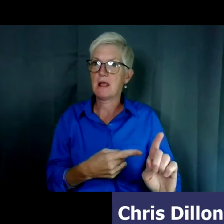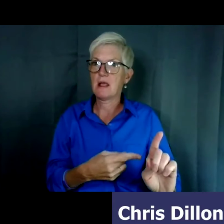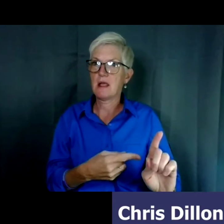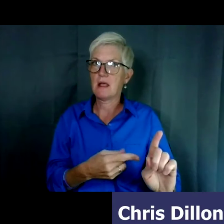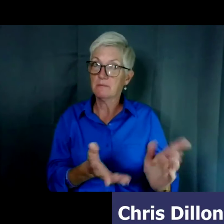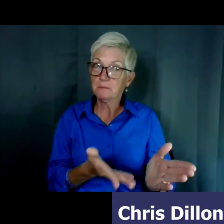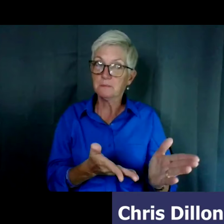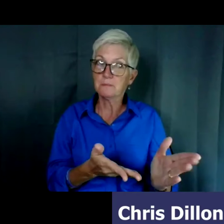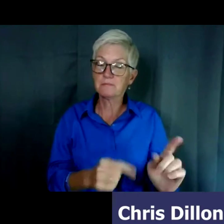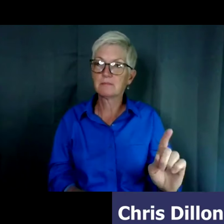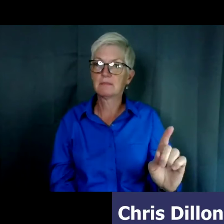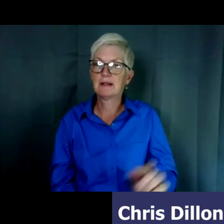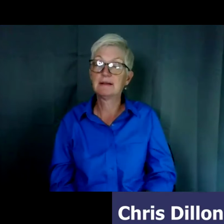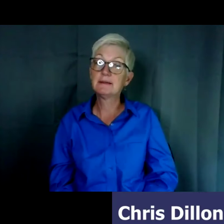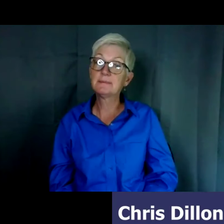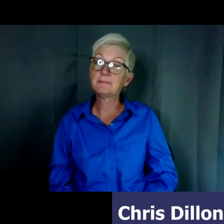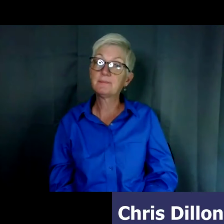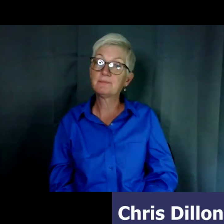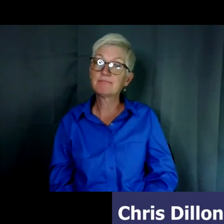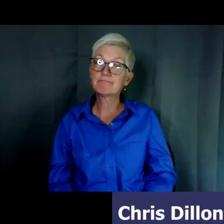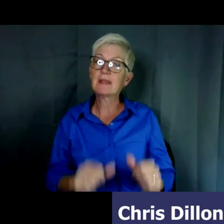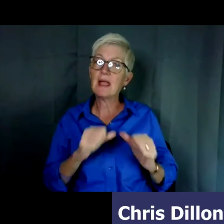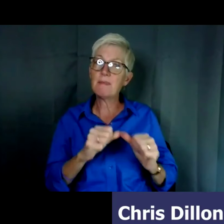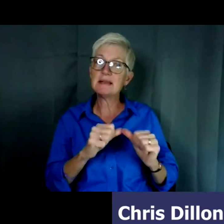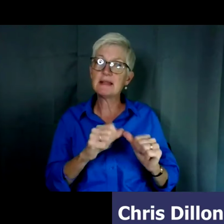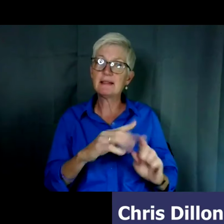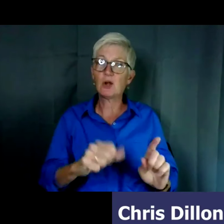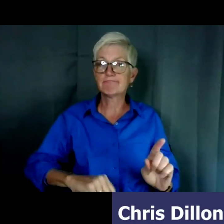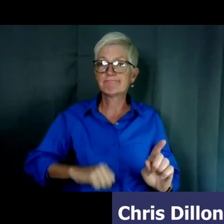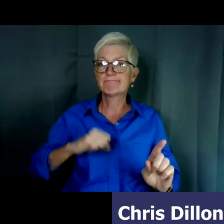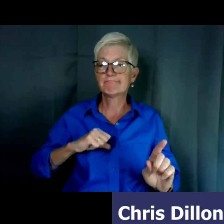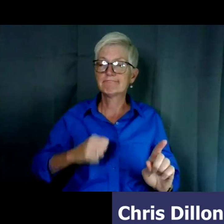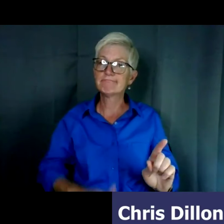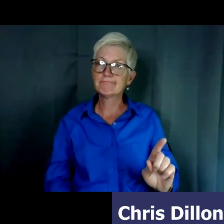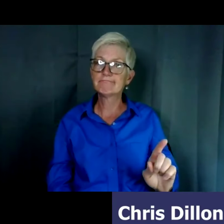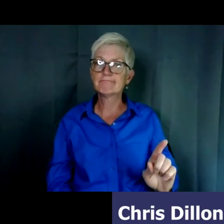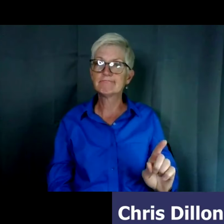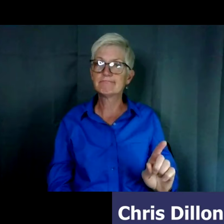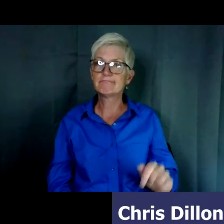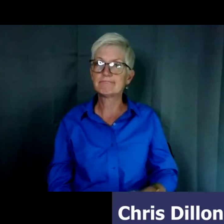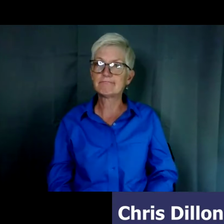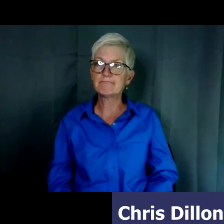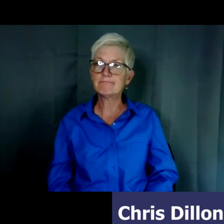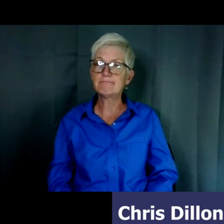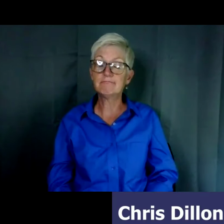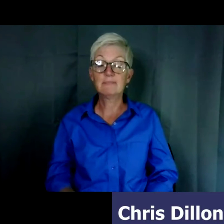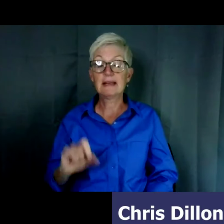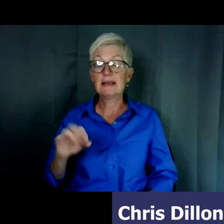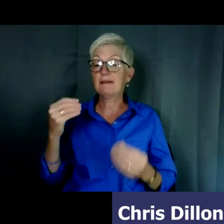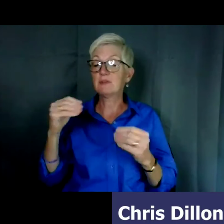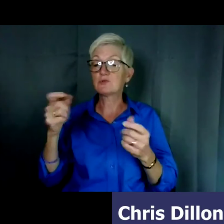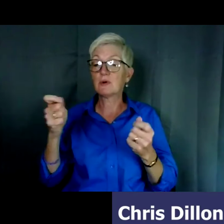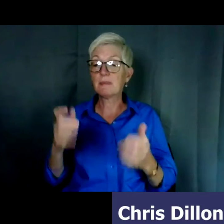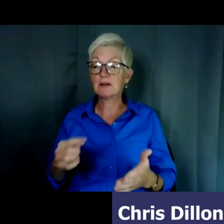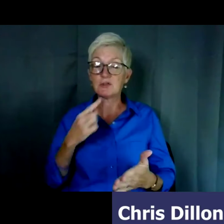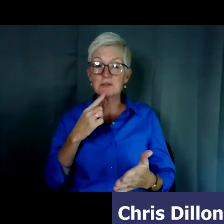And maintain the integrity, the dignity of the candidate. And if the store manager says, you know, I think they're going to